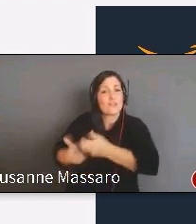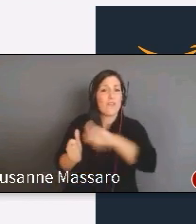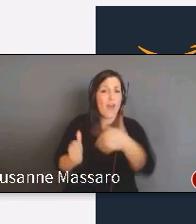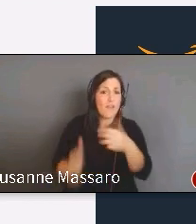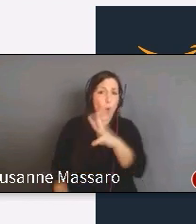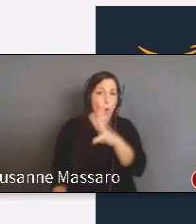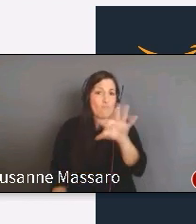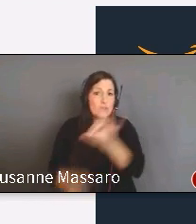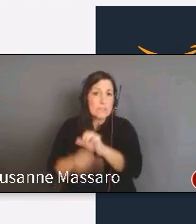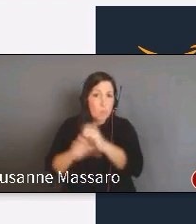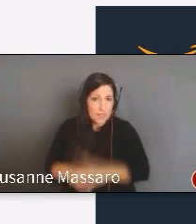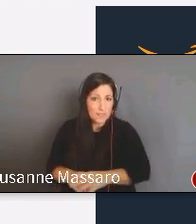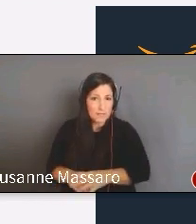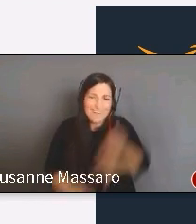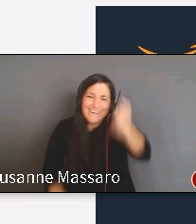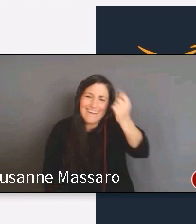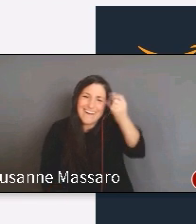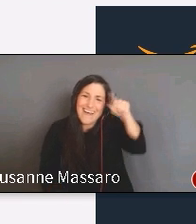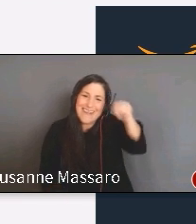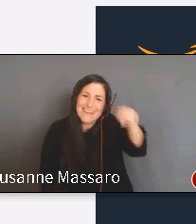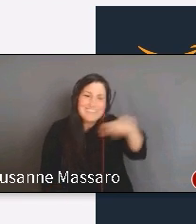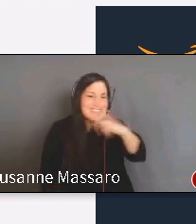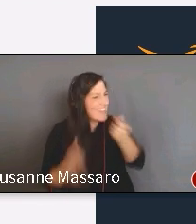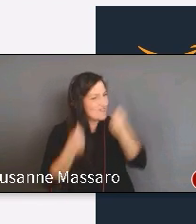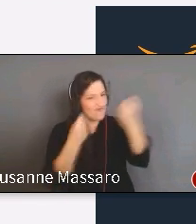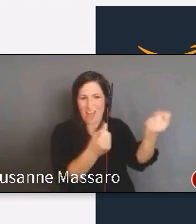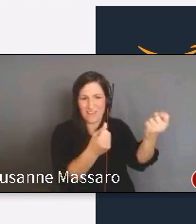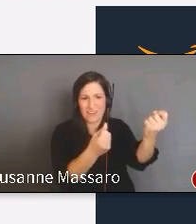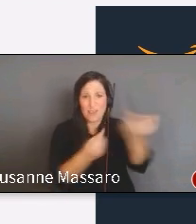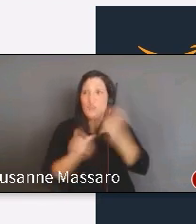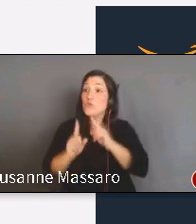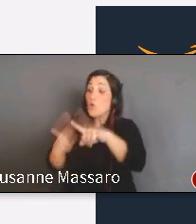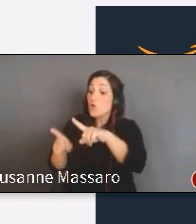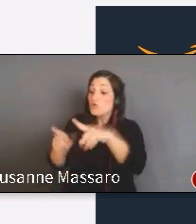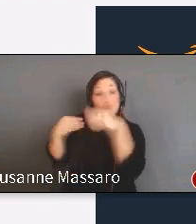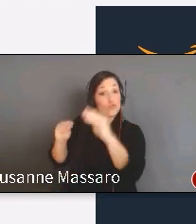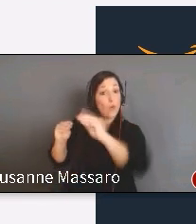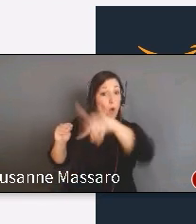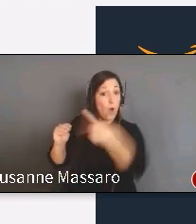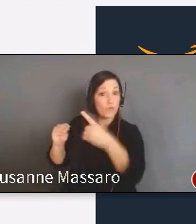not a driving position, okay? So when you're at the store, that's the only location you have to go to, and it does offer a very flexible